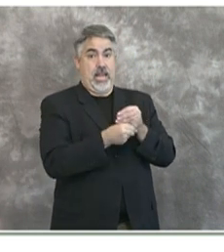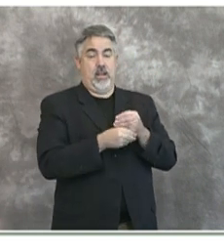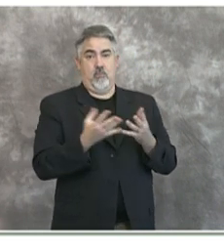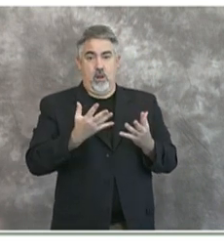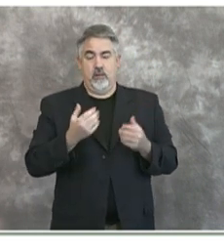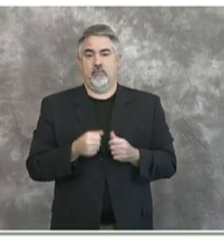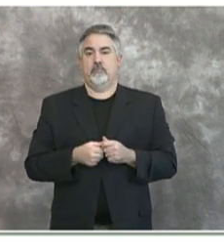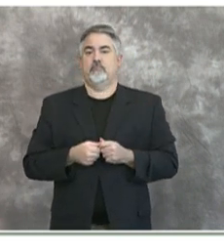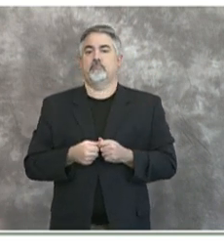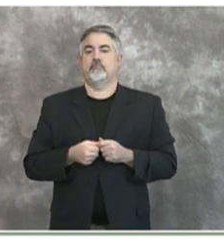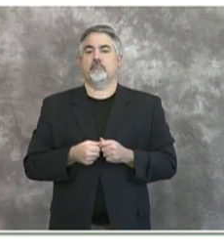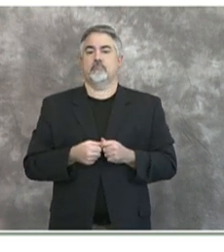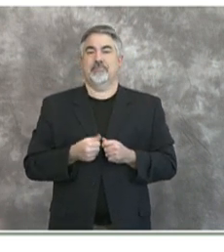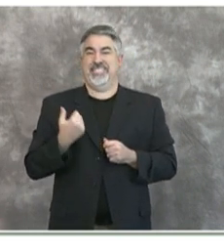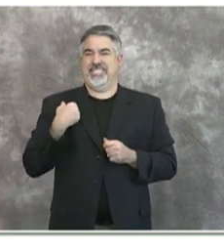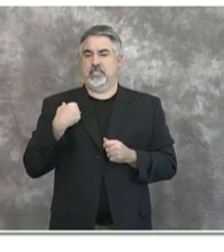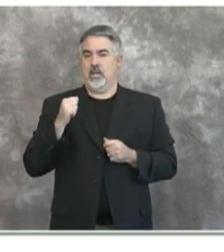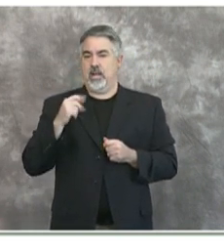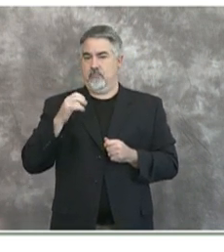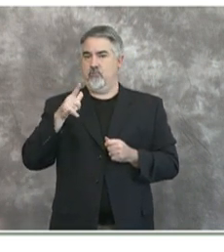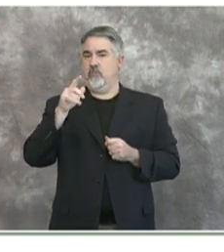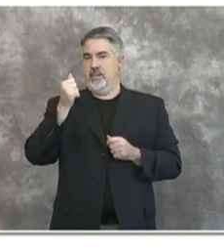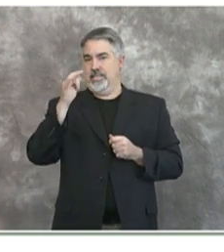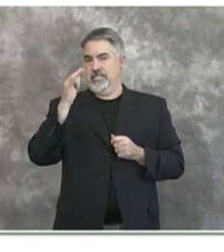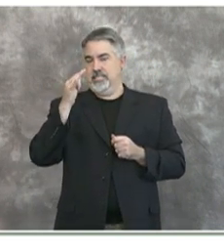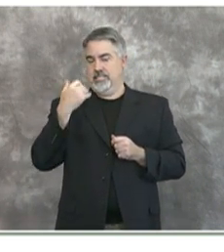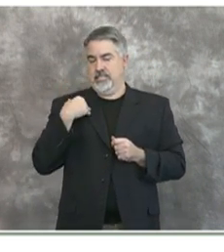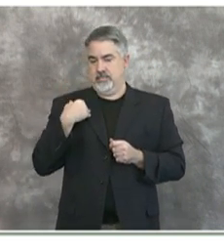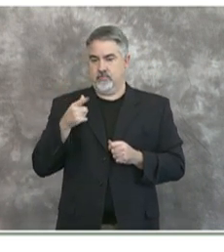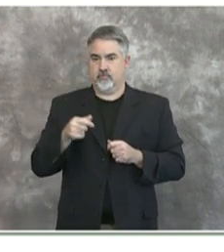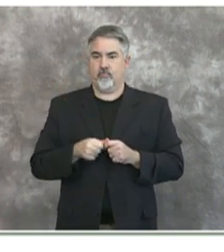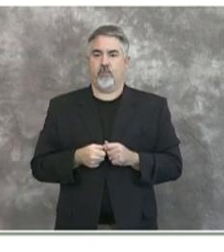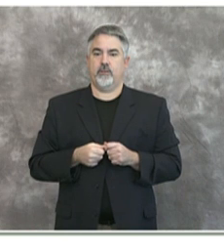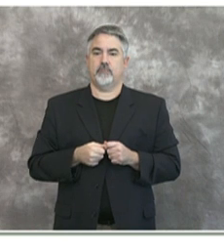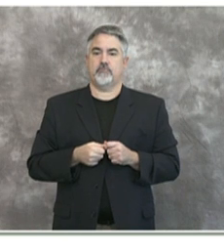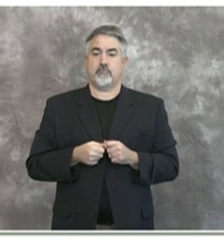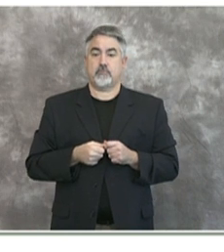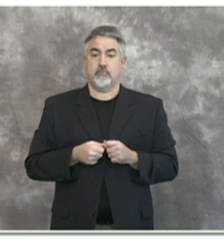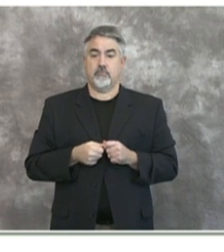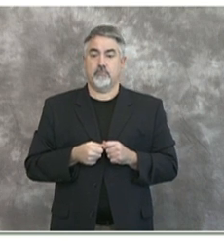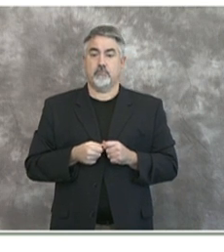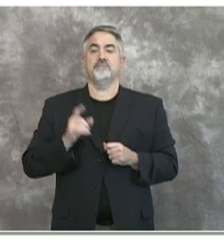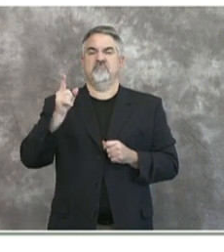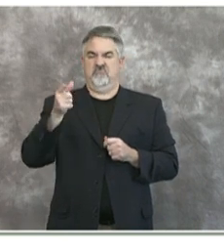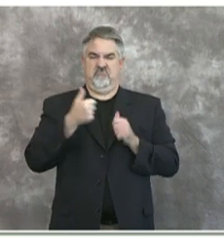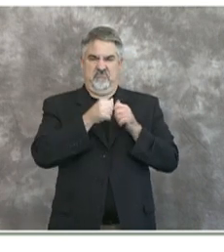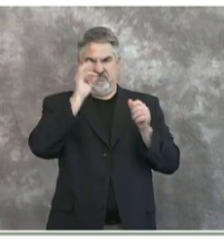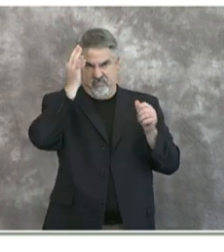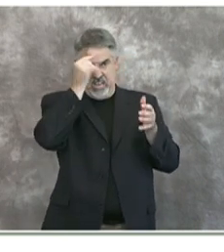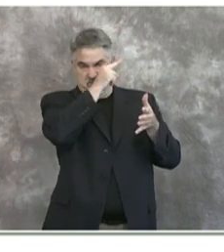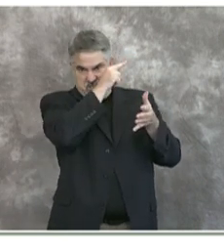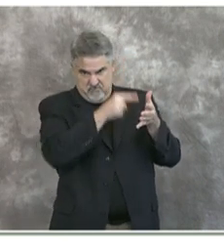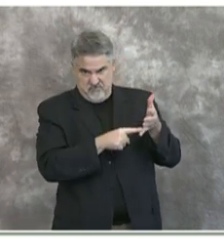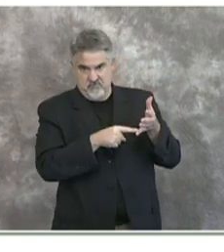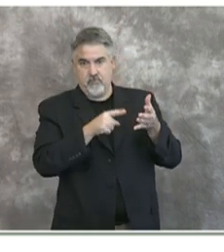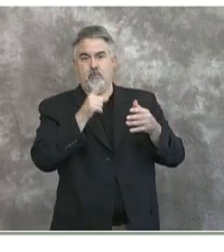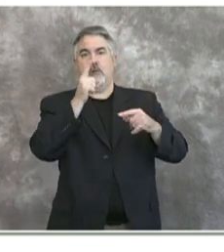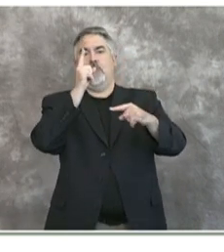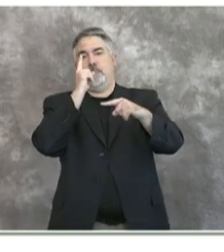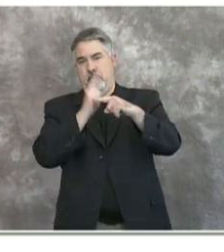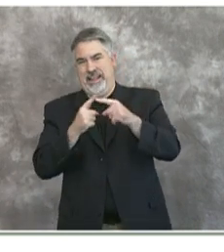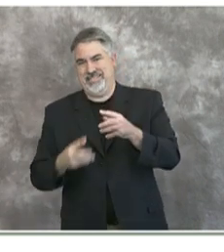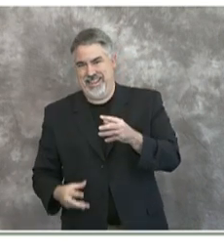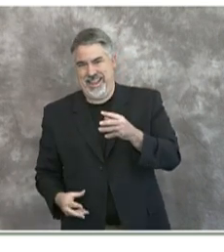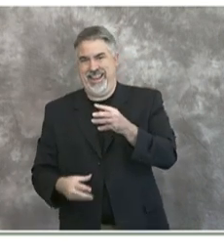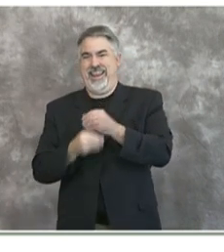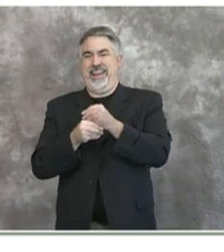April 19th. They further support the federal recommendations and include asymptomatic residents of long-term